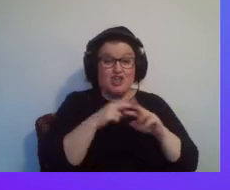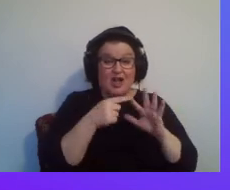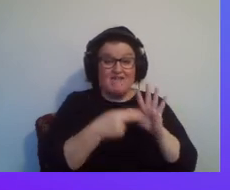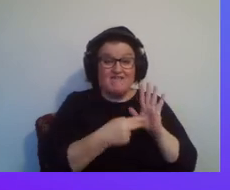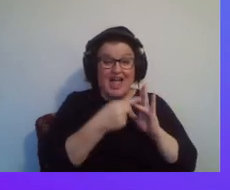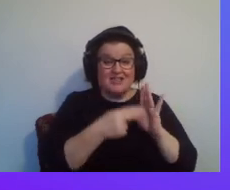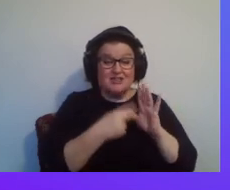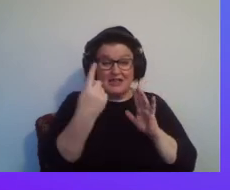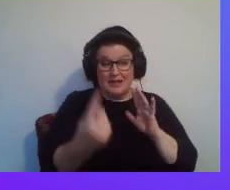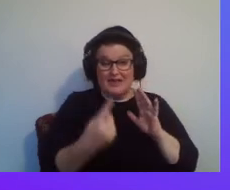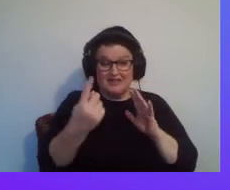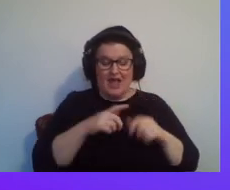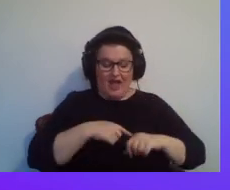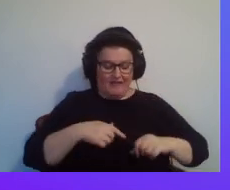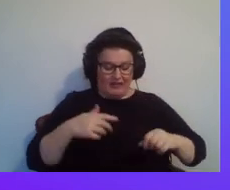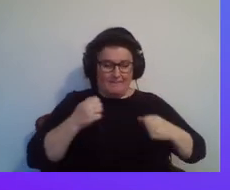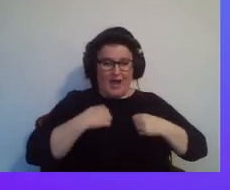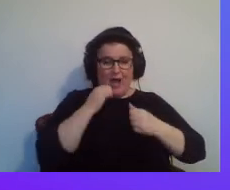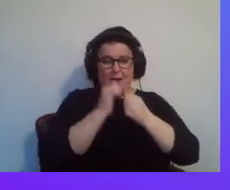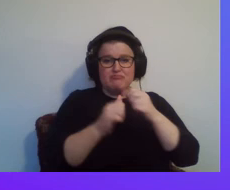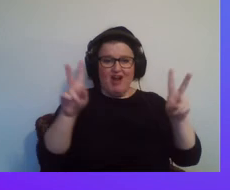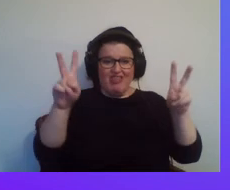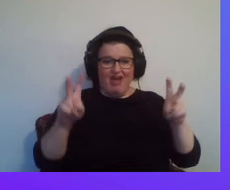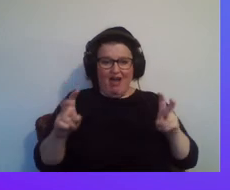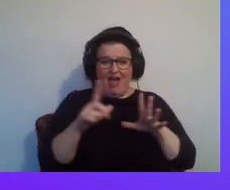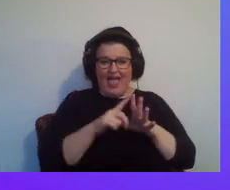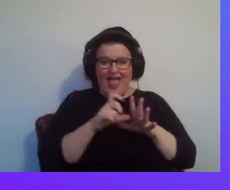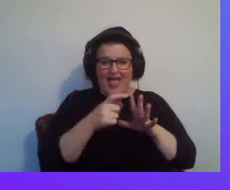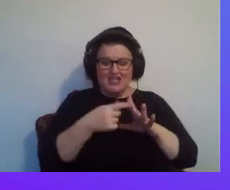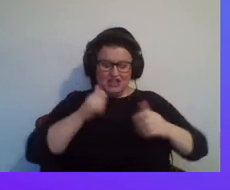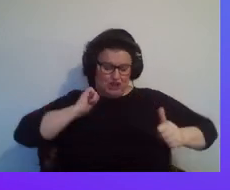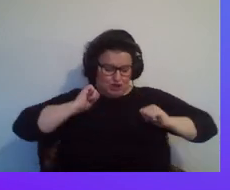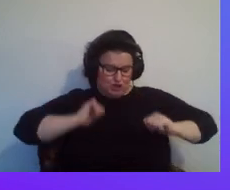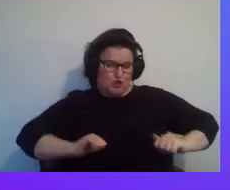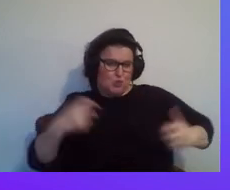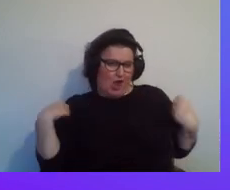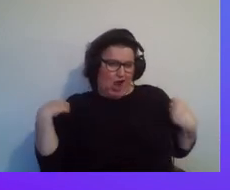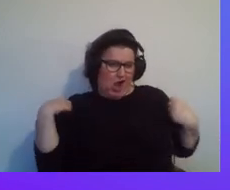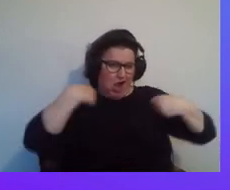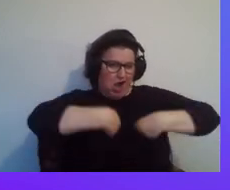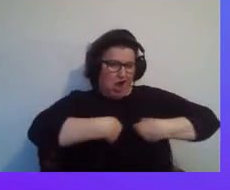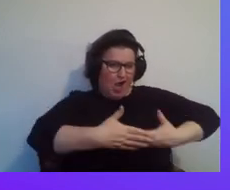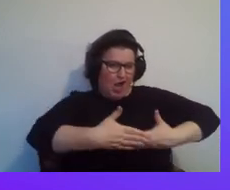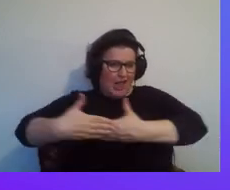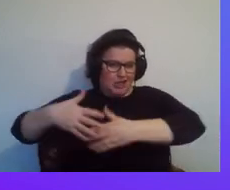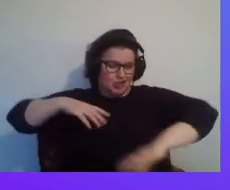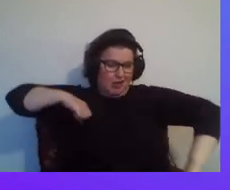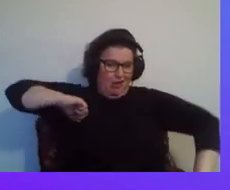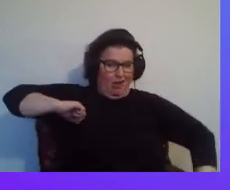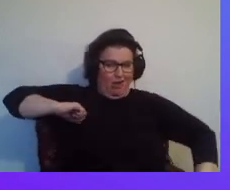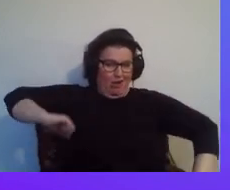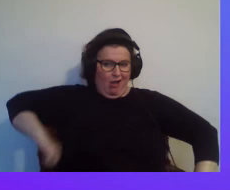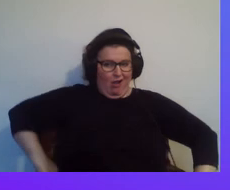owns it. He wears it like a German suit. The BBC, the NHS, the Metropolitan